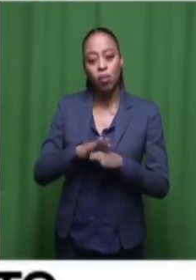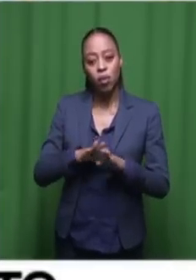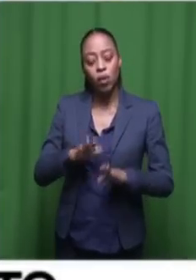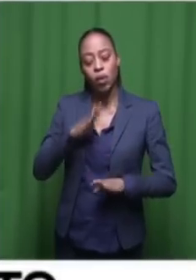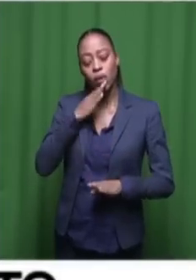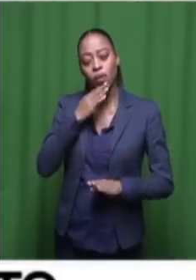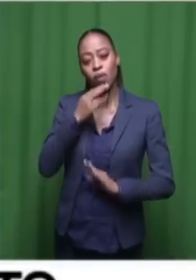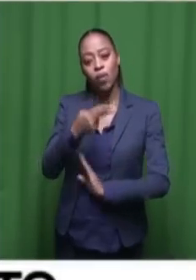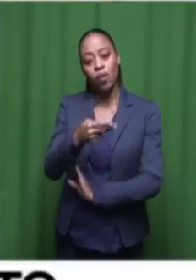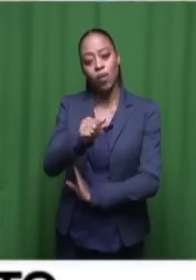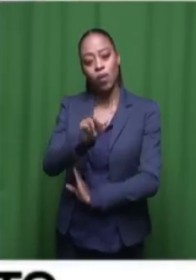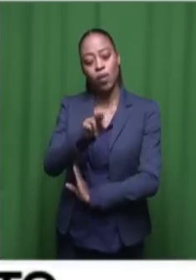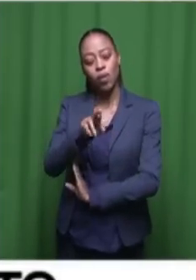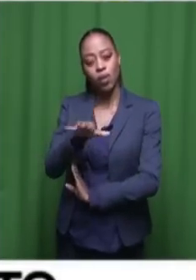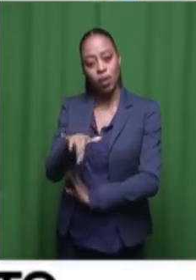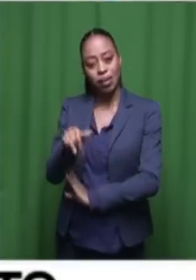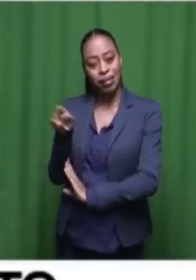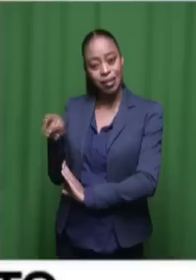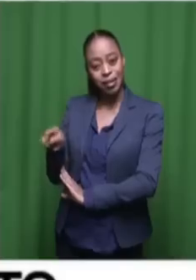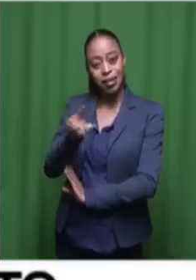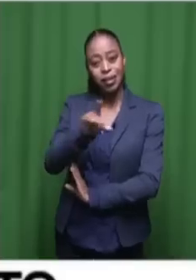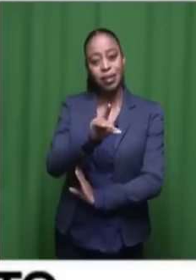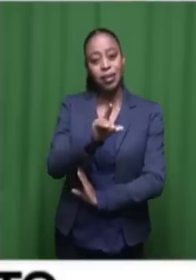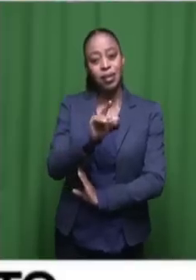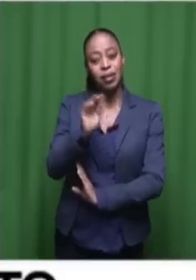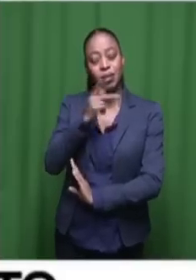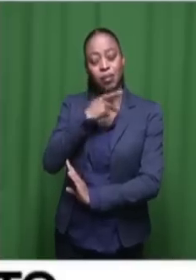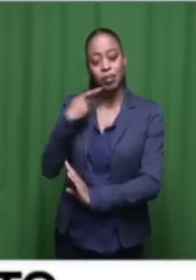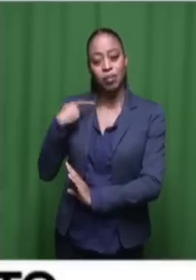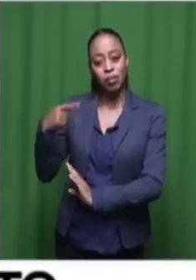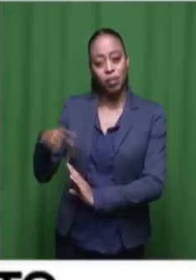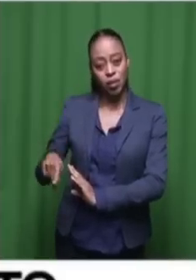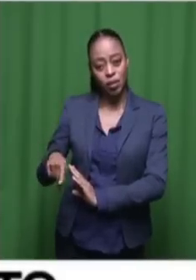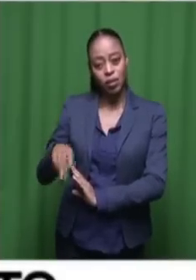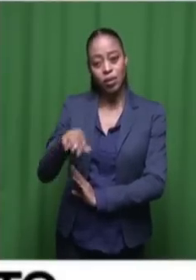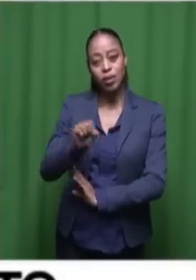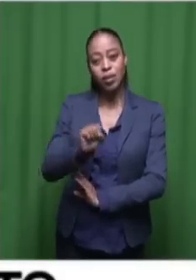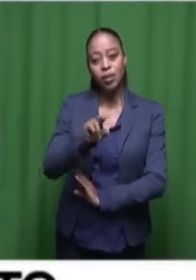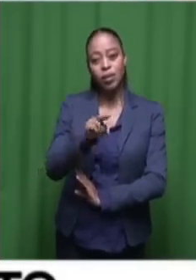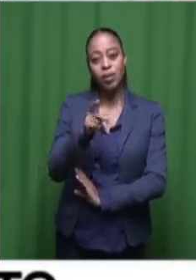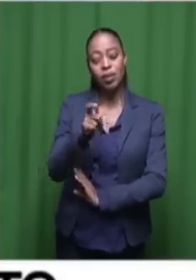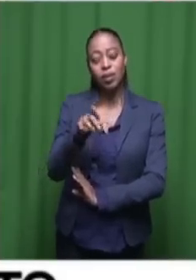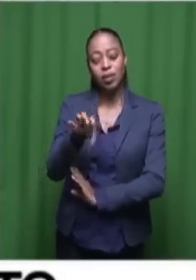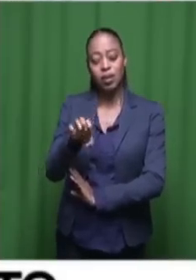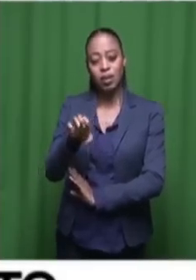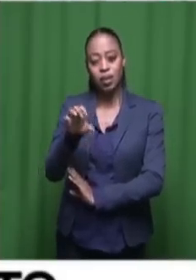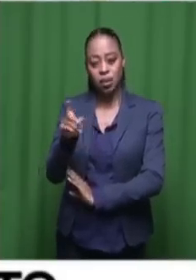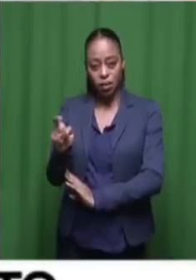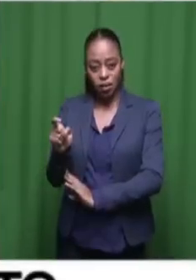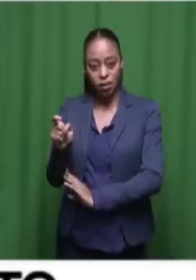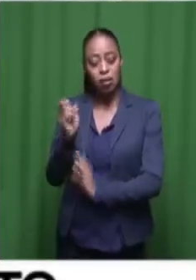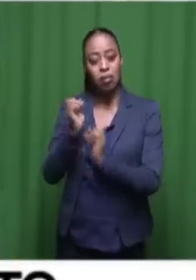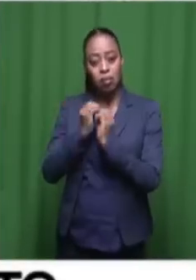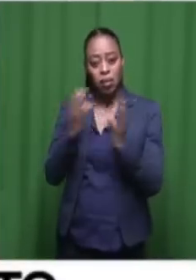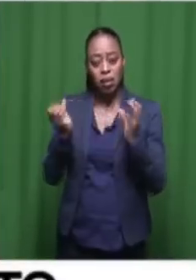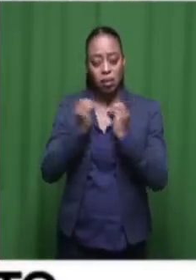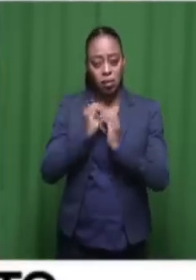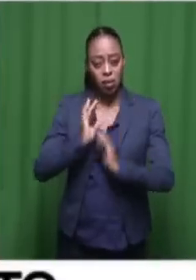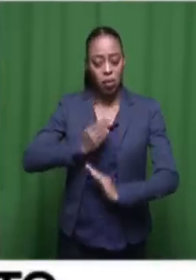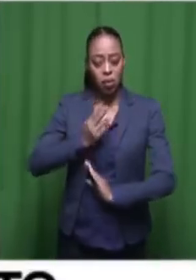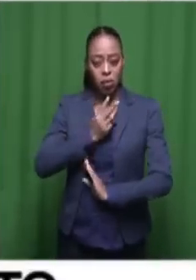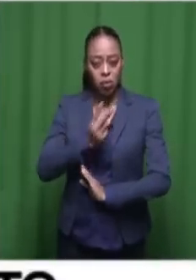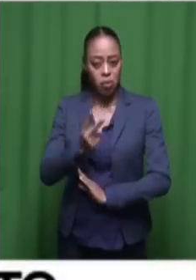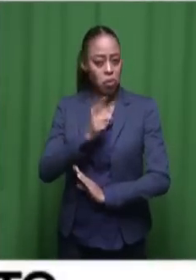Prince Harry. He's the Duke of Sussex. Now, many waiting to see, of course, the Duke of Sussex, who Prince Harry